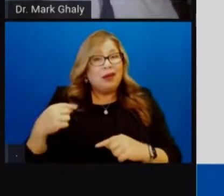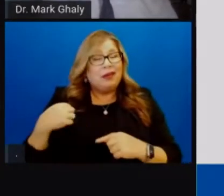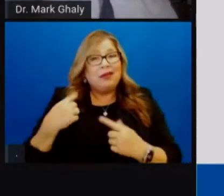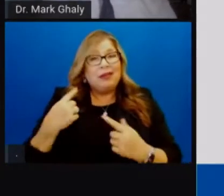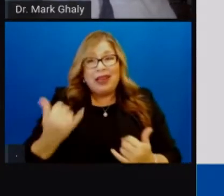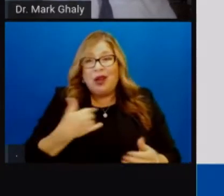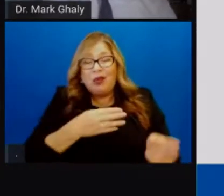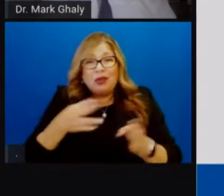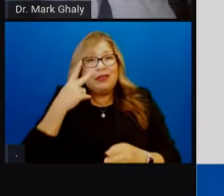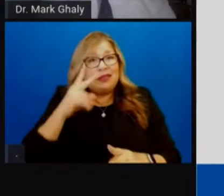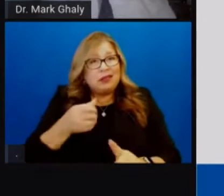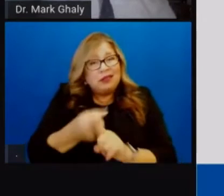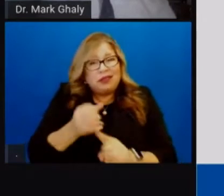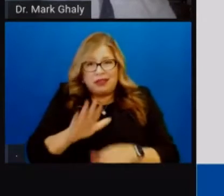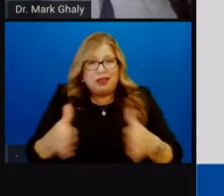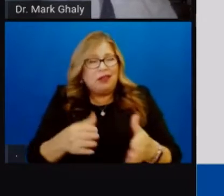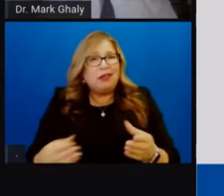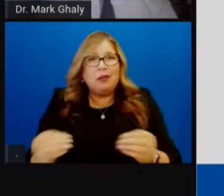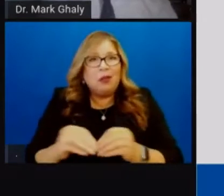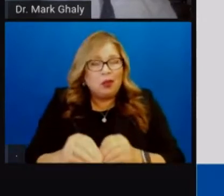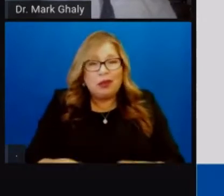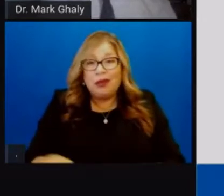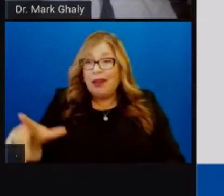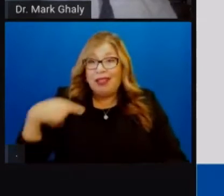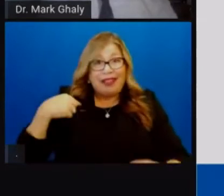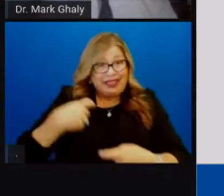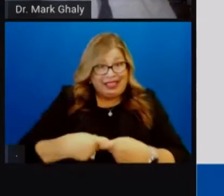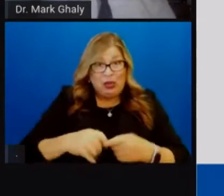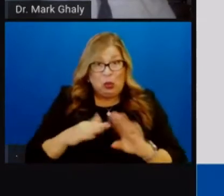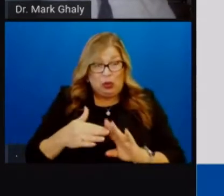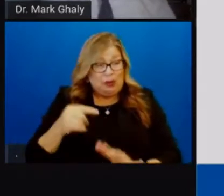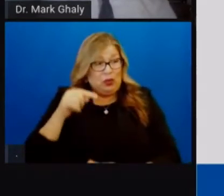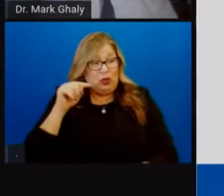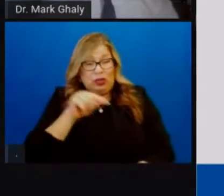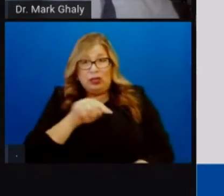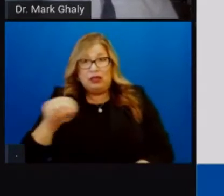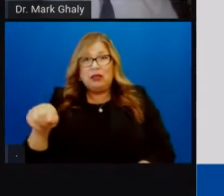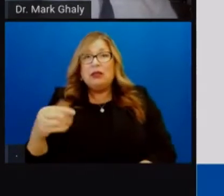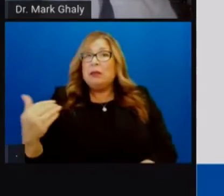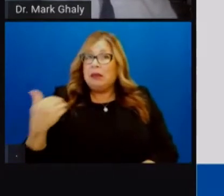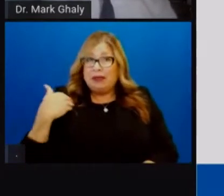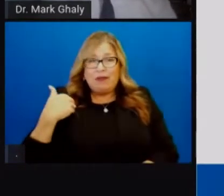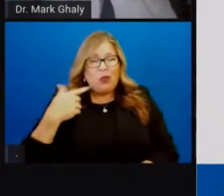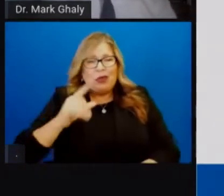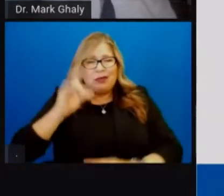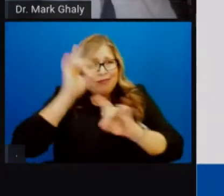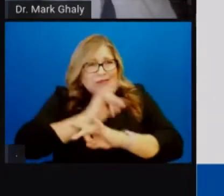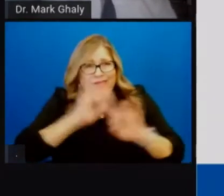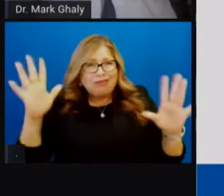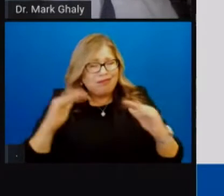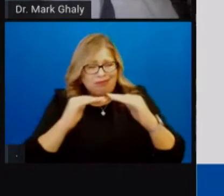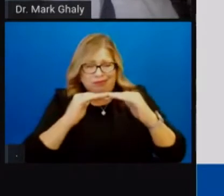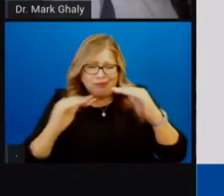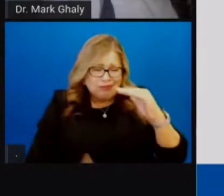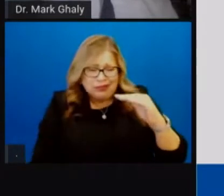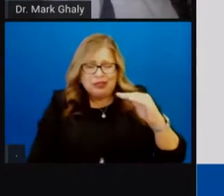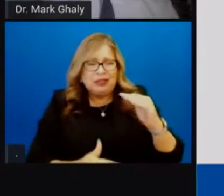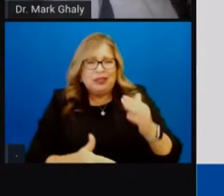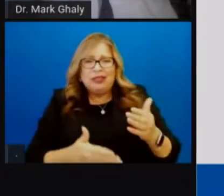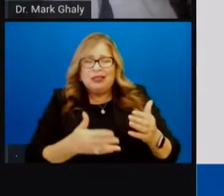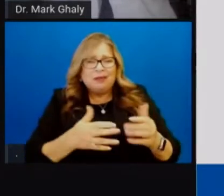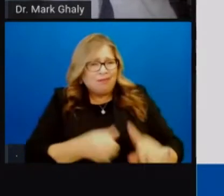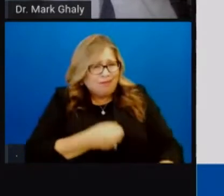Latino communities have early on experienced some of the worst of our